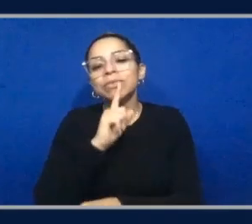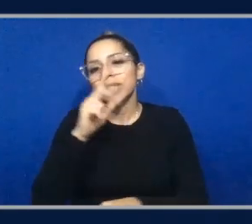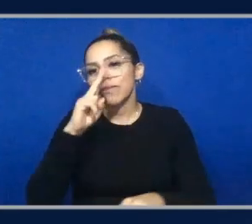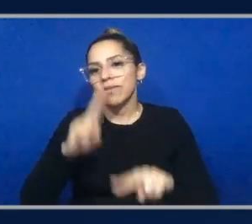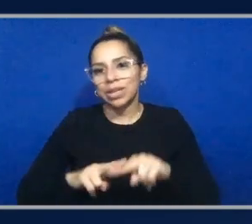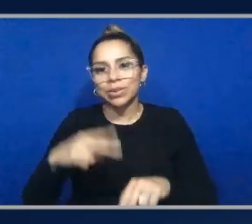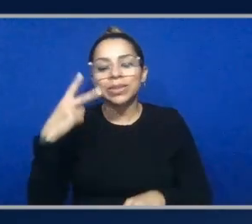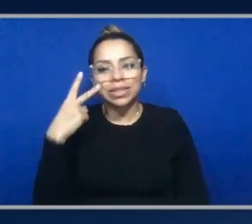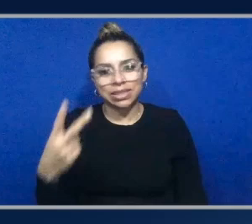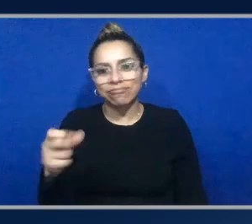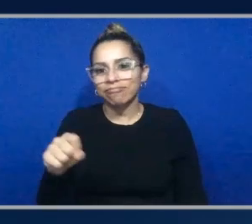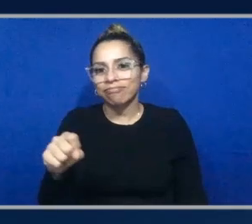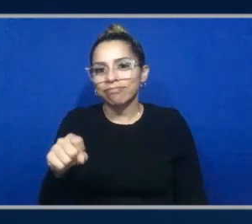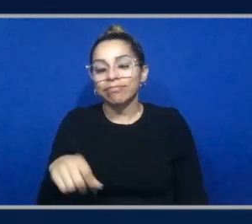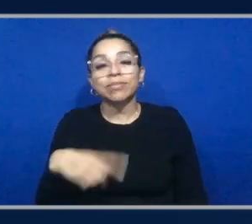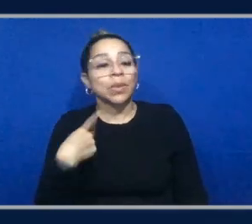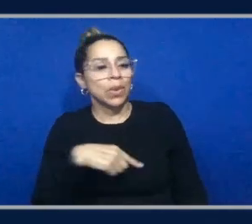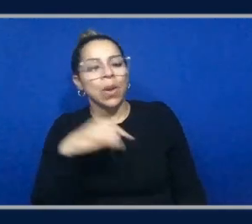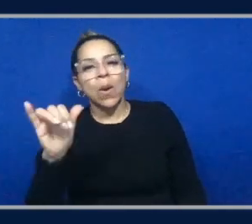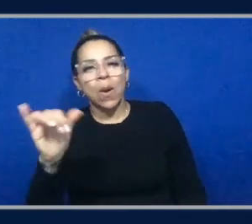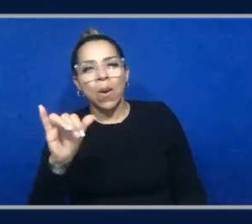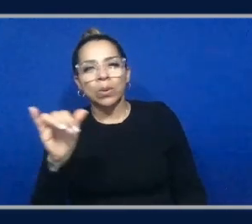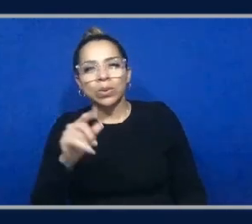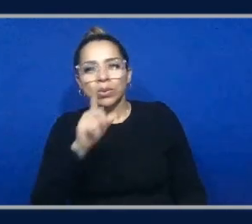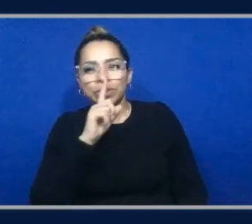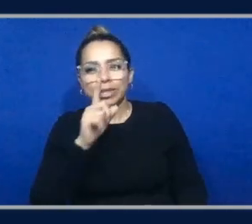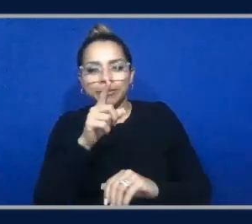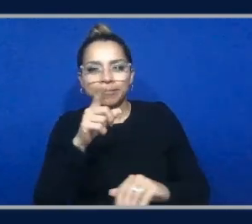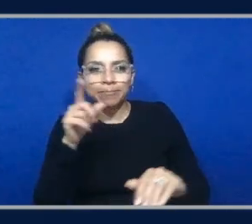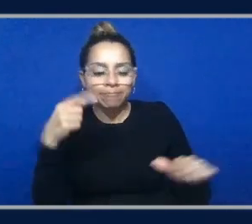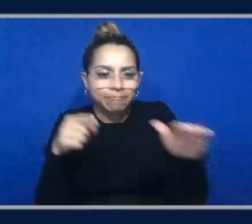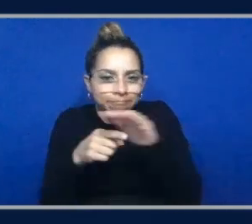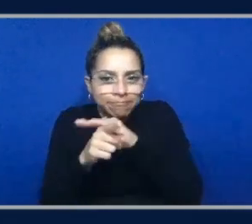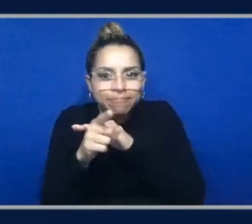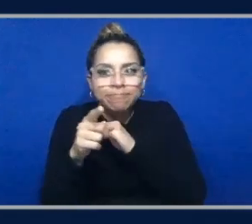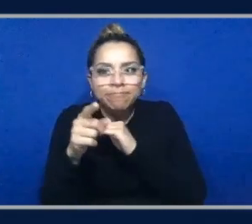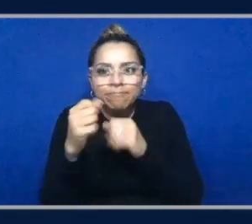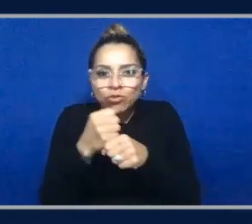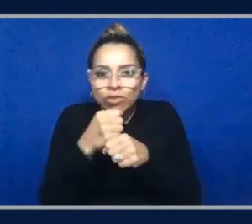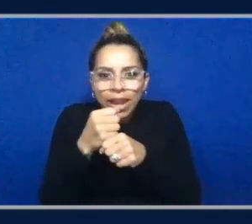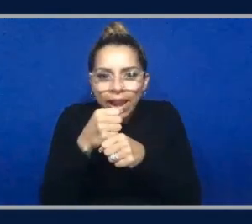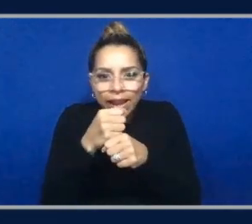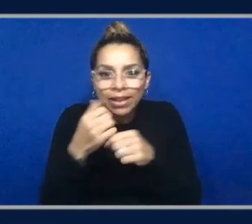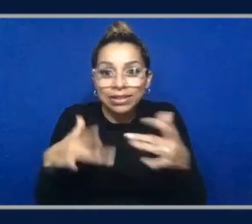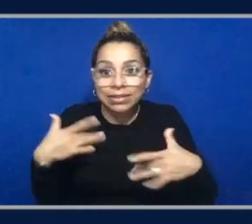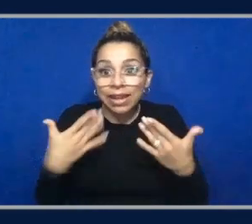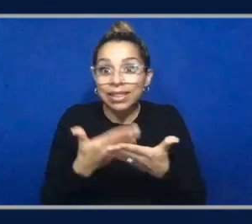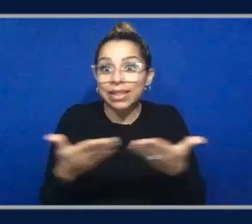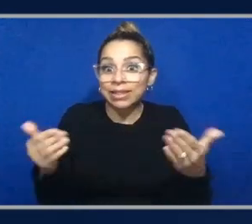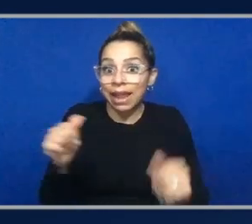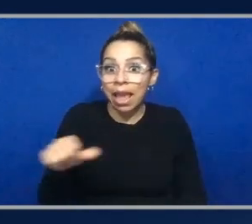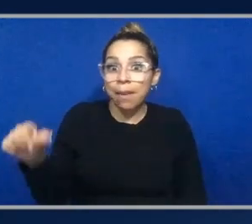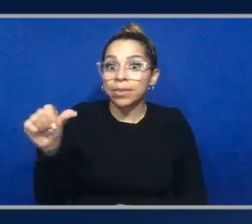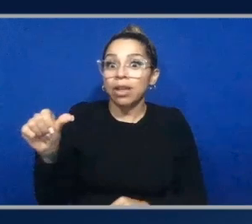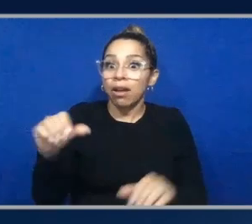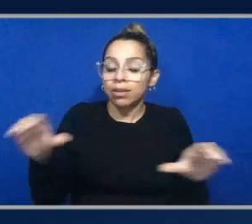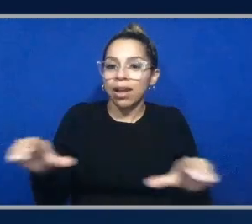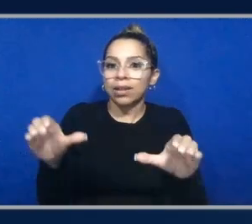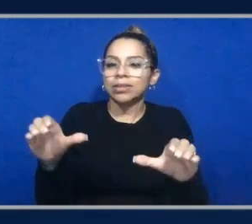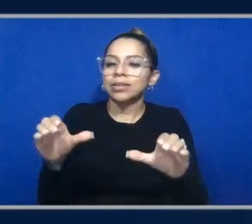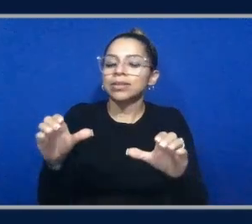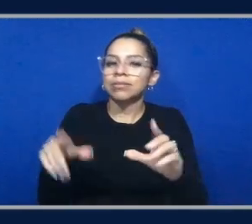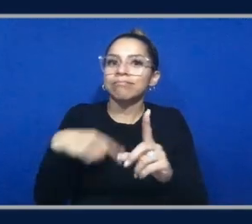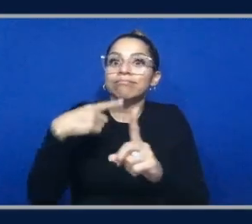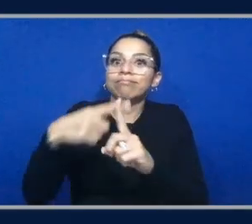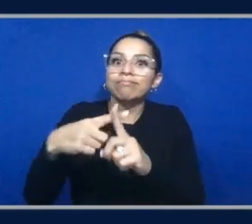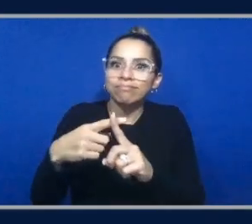Yeah, we often kind of go under the radar with the exciting things that Amazon actually does on top of AWS. And customers often assume that, of